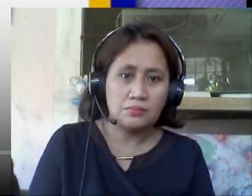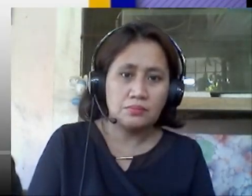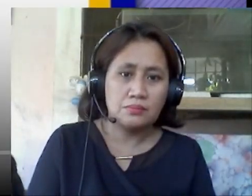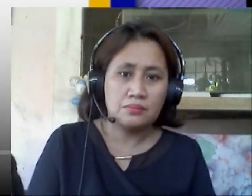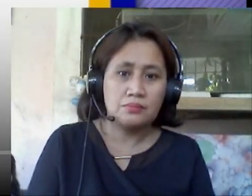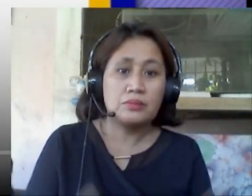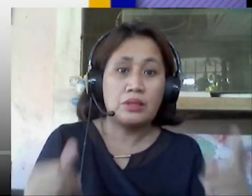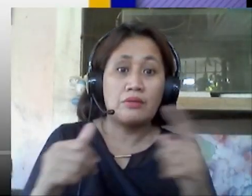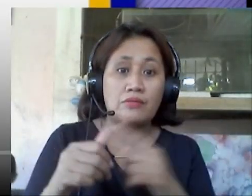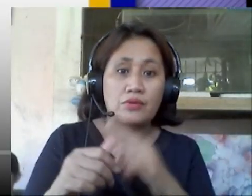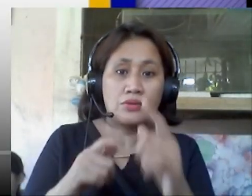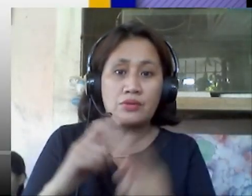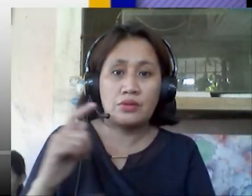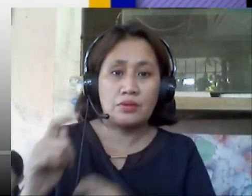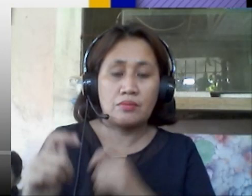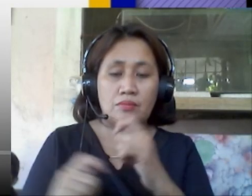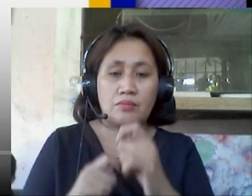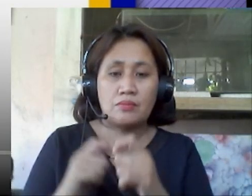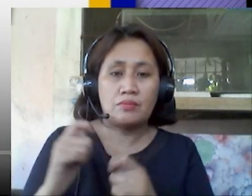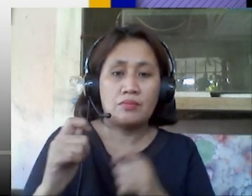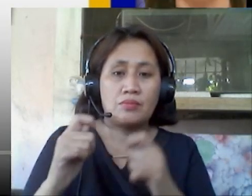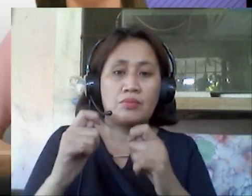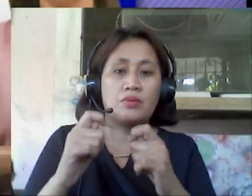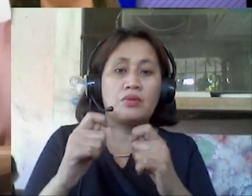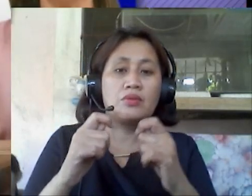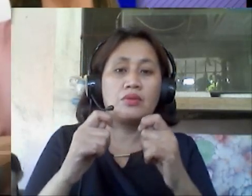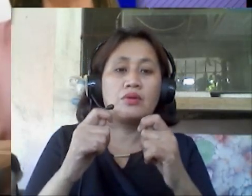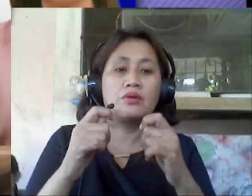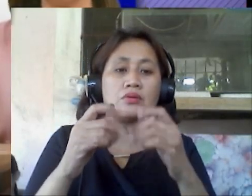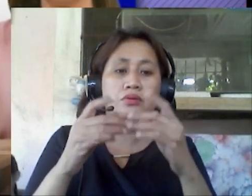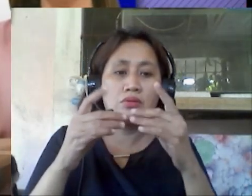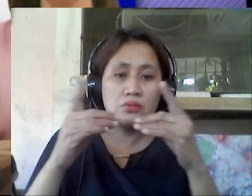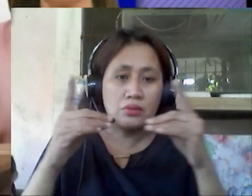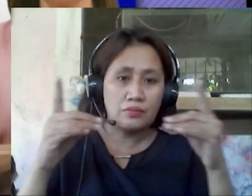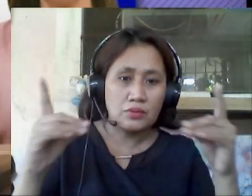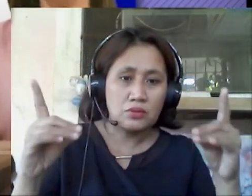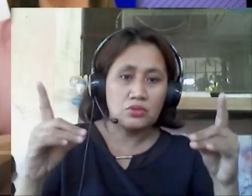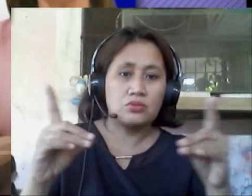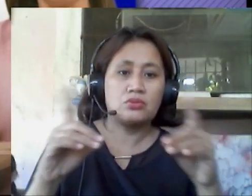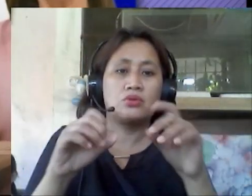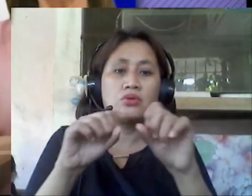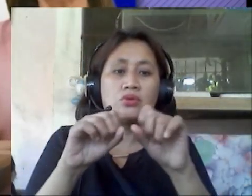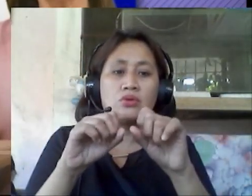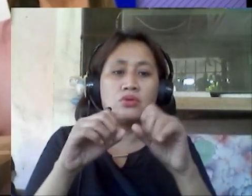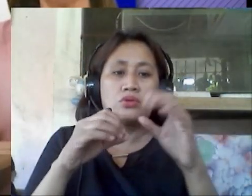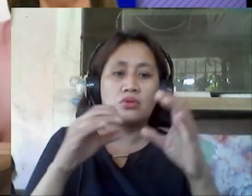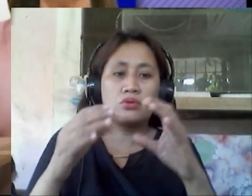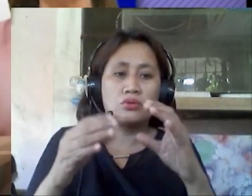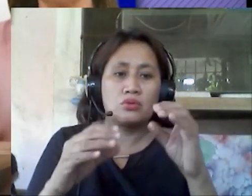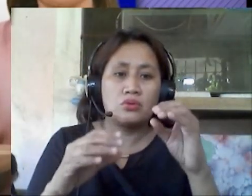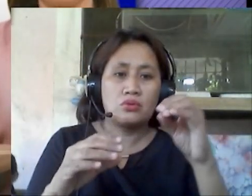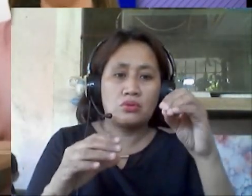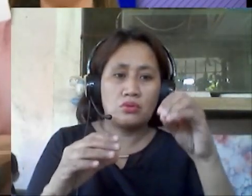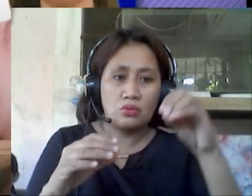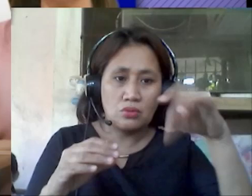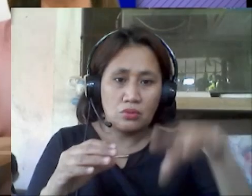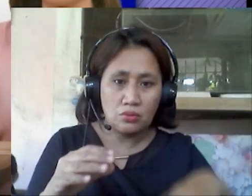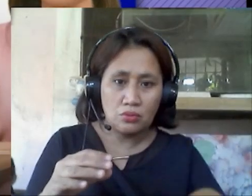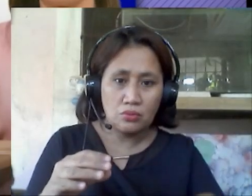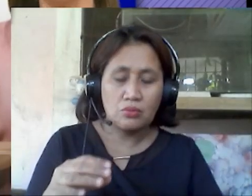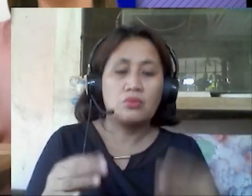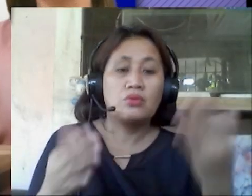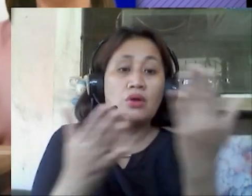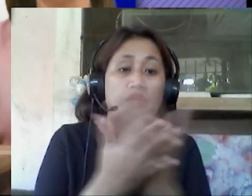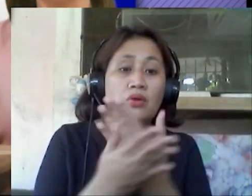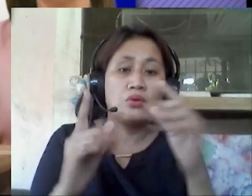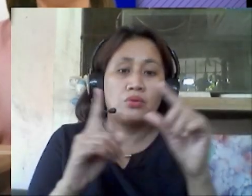The first type of context clue is the definition clue. In the definition clue, the unfamiliar word is defined in a